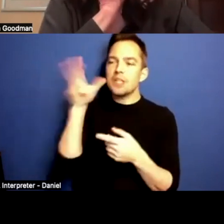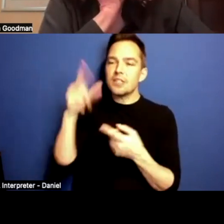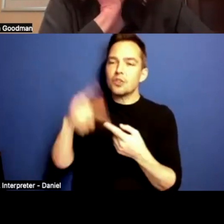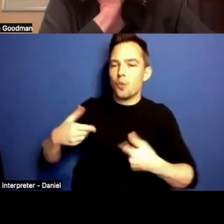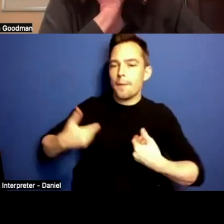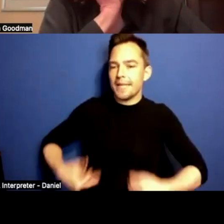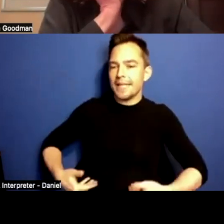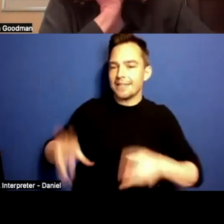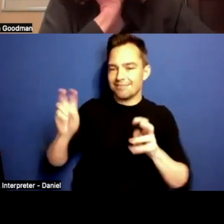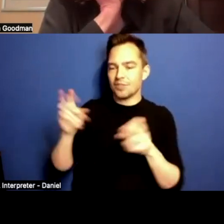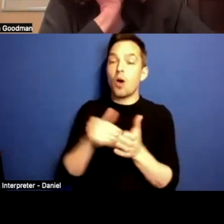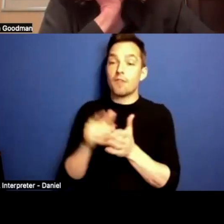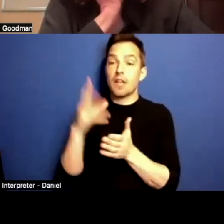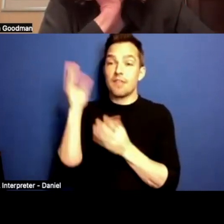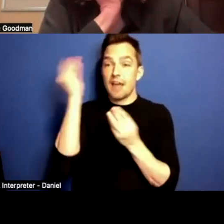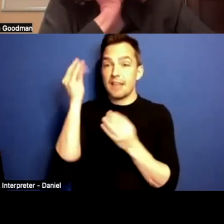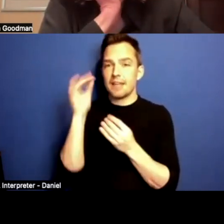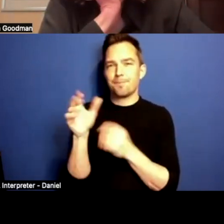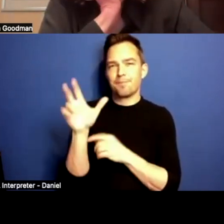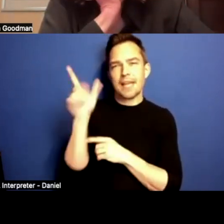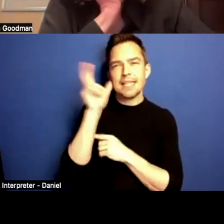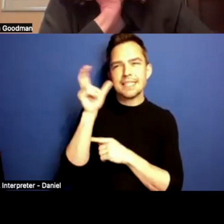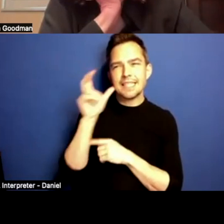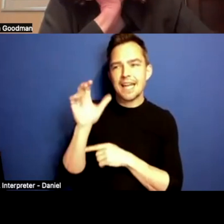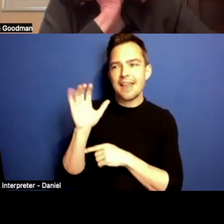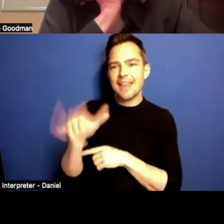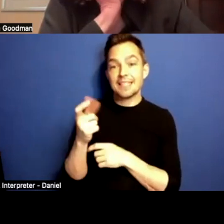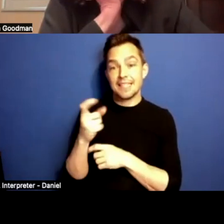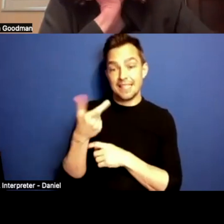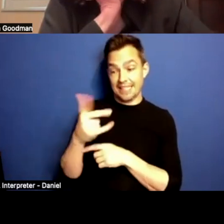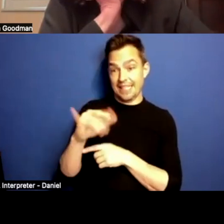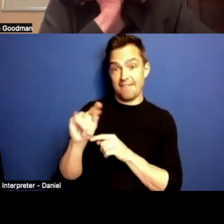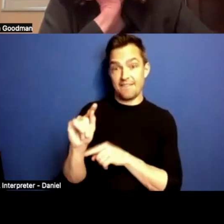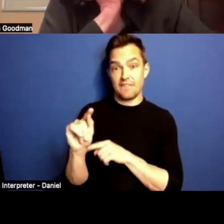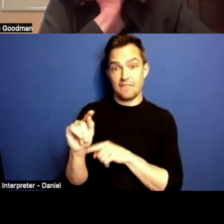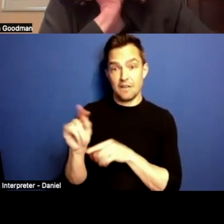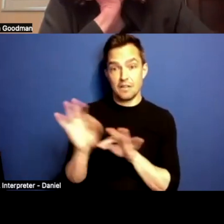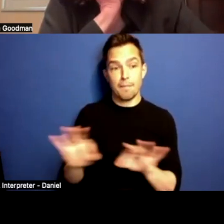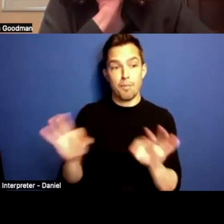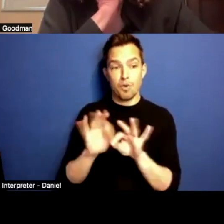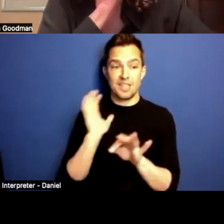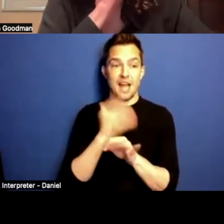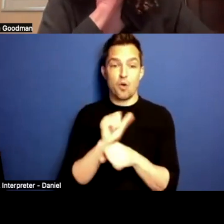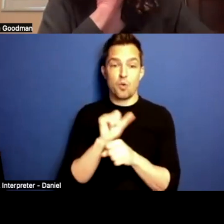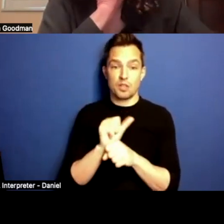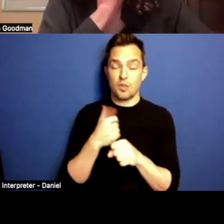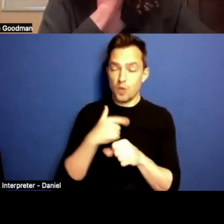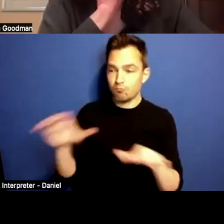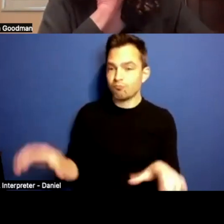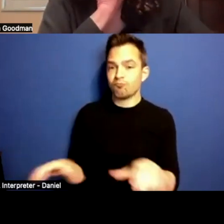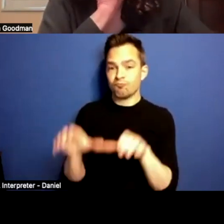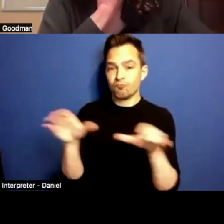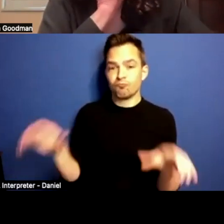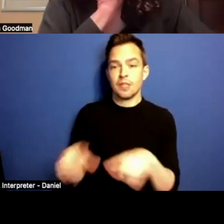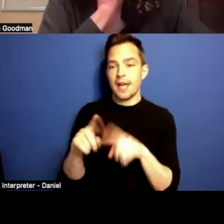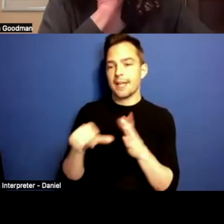So I often think about listening as such a gift. And I think it's so important to the work that we do. And I can't emphasize